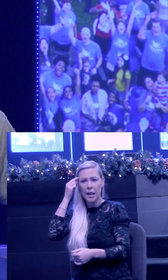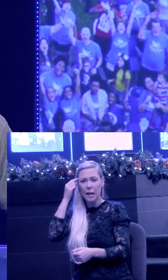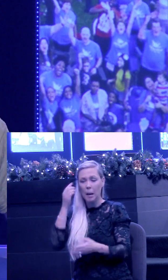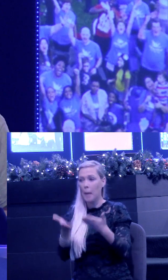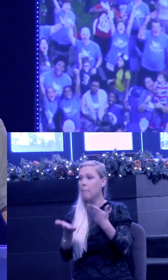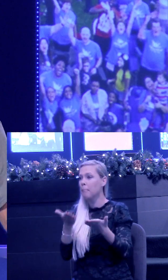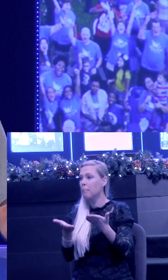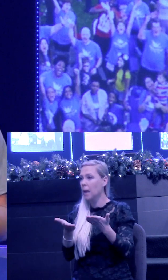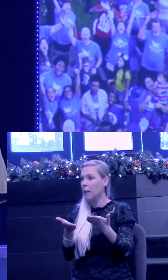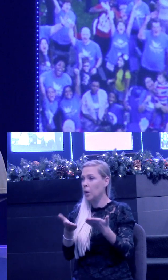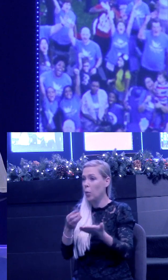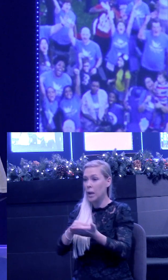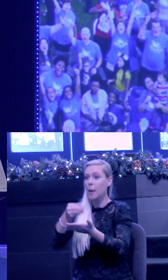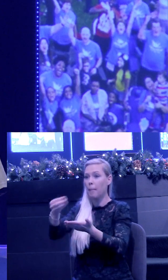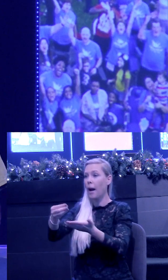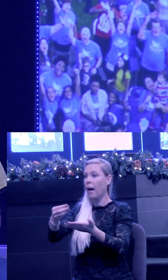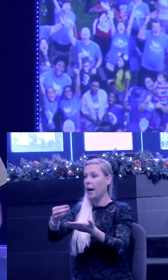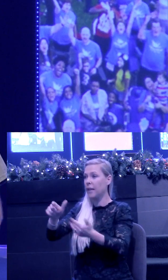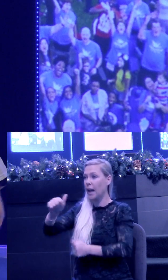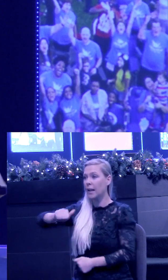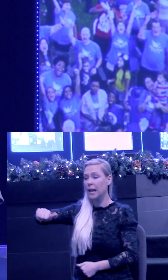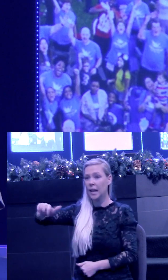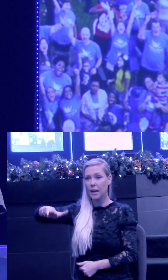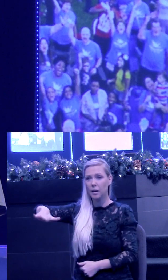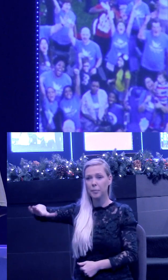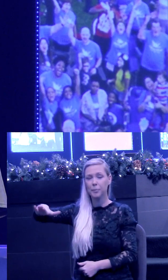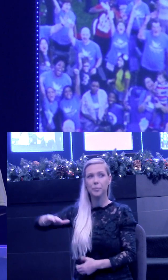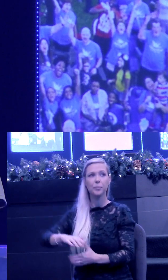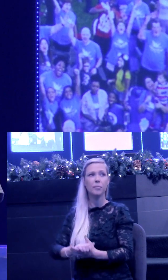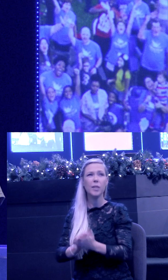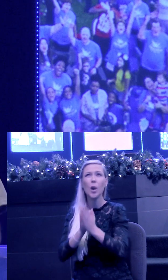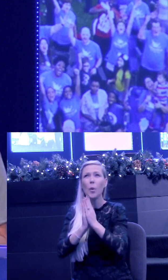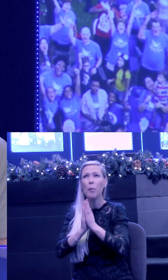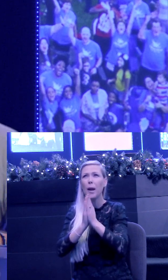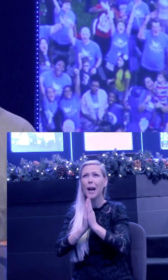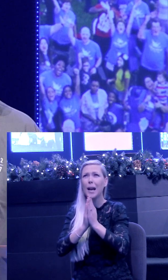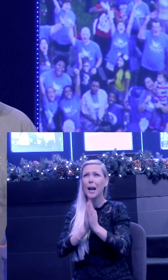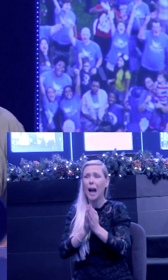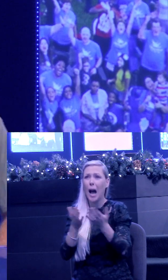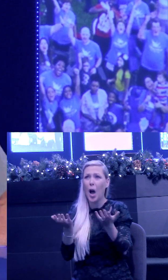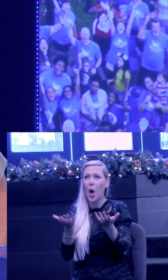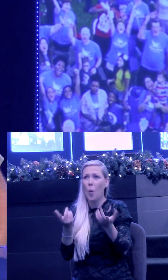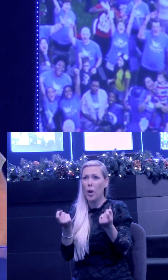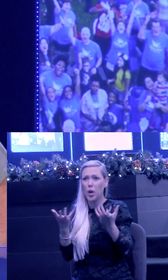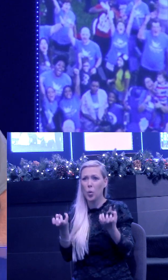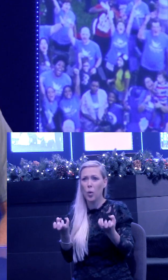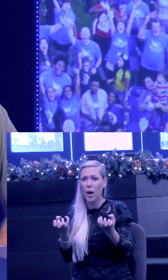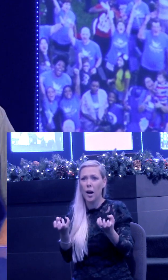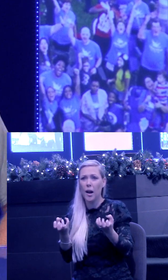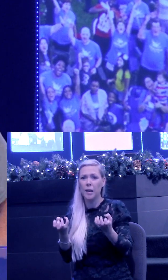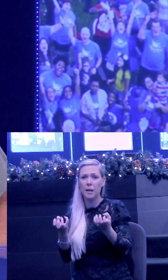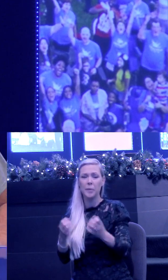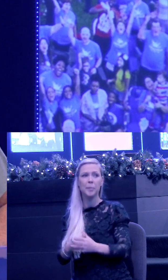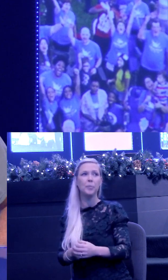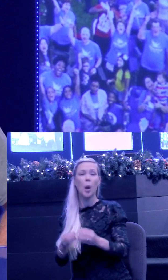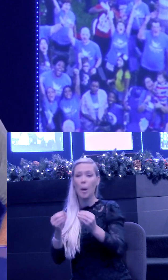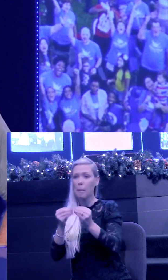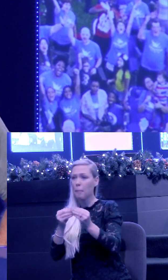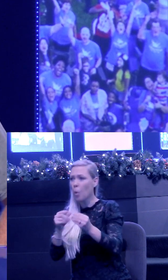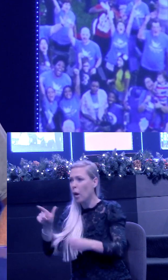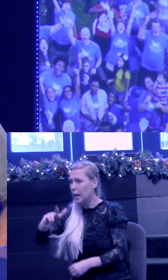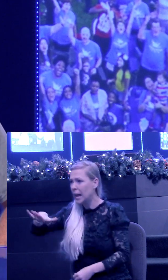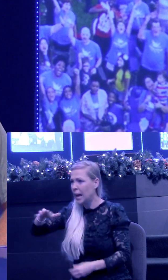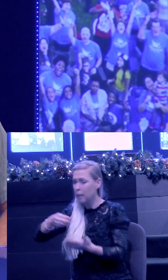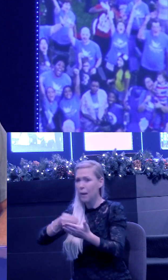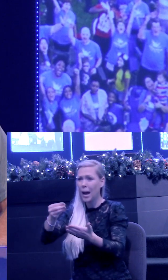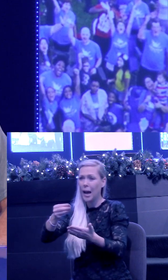that land back. And so we met and we prayed, and maybe, God, is this what you want us to do, or to plant another church? Well, we had a meeting one night, and the next day,